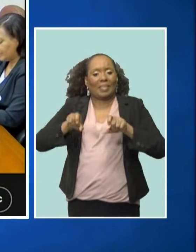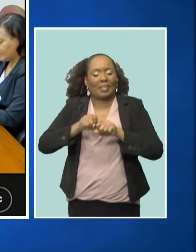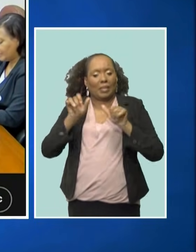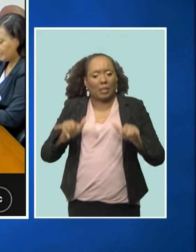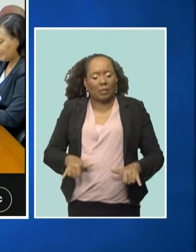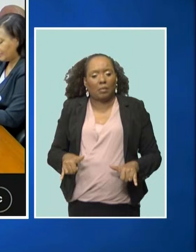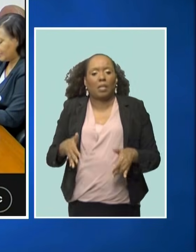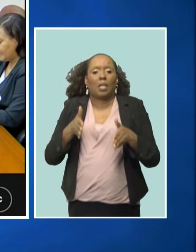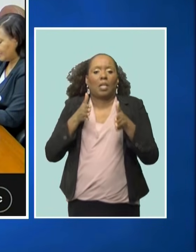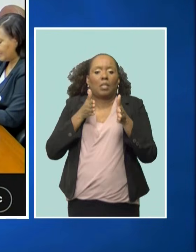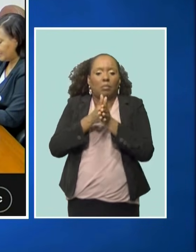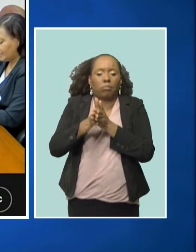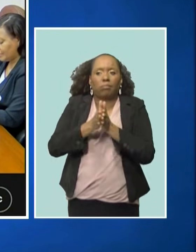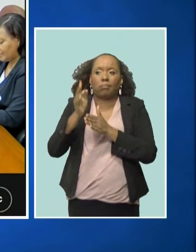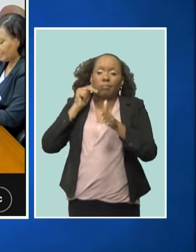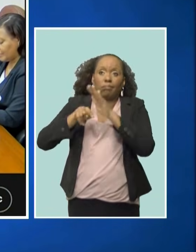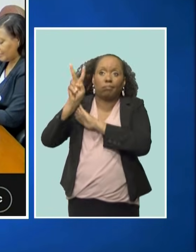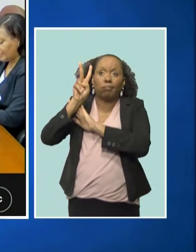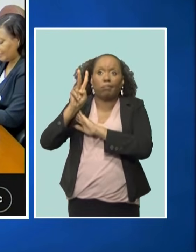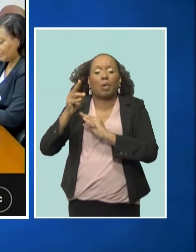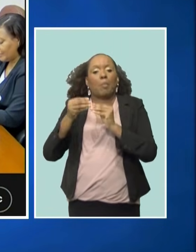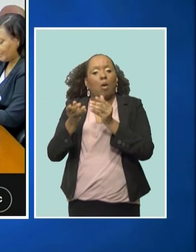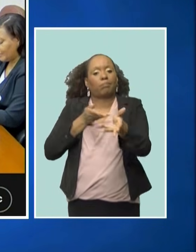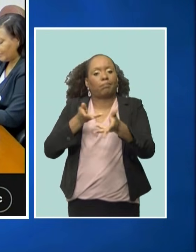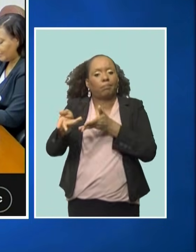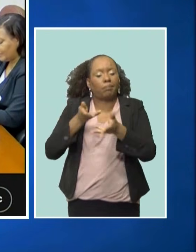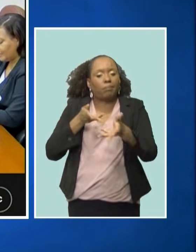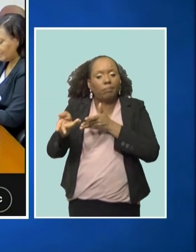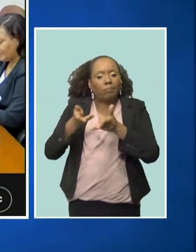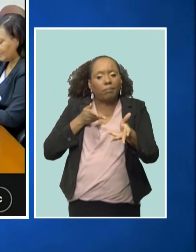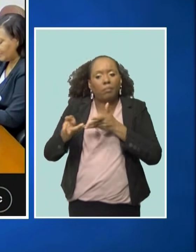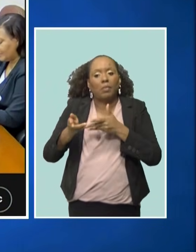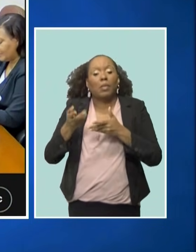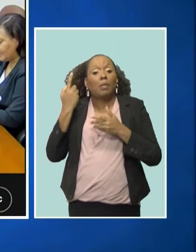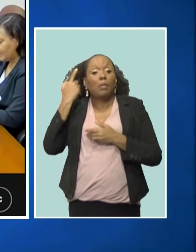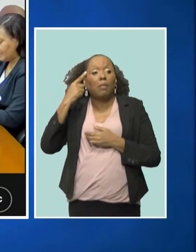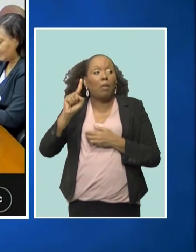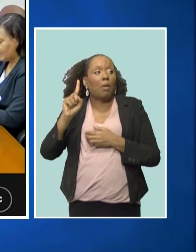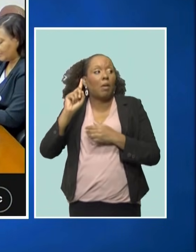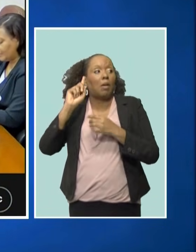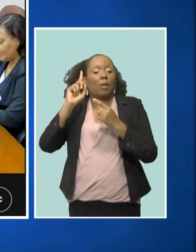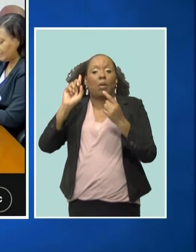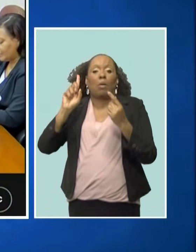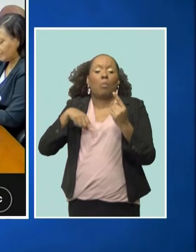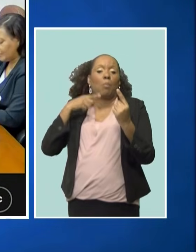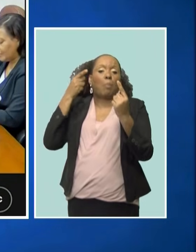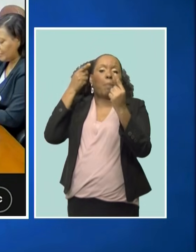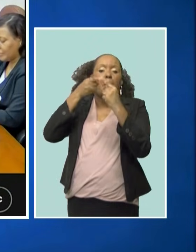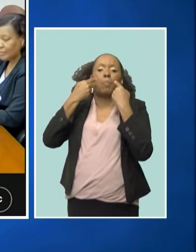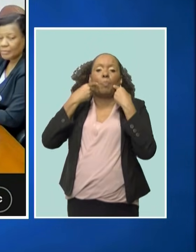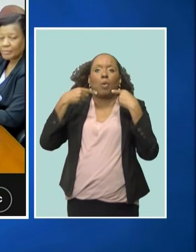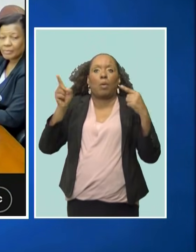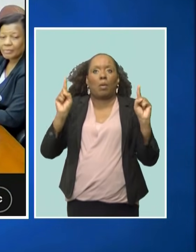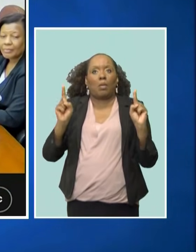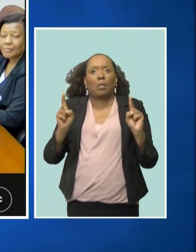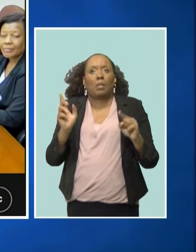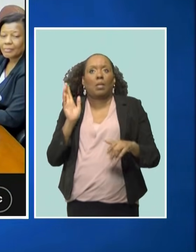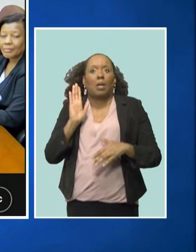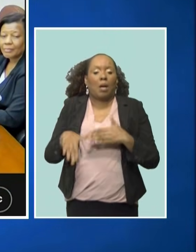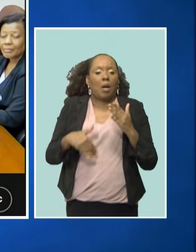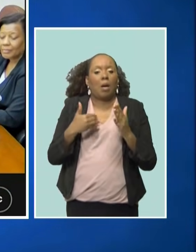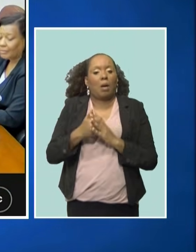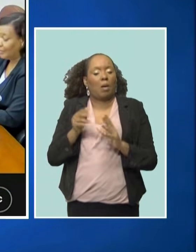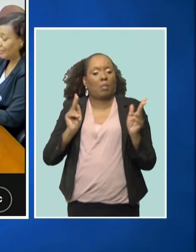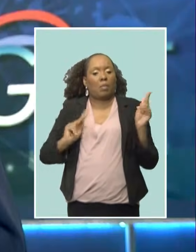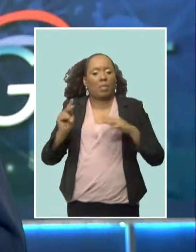we look forward to continuing our collaboration to achieve the shared goal of ensuring that no one in the region goes